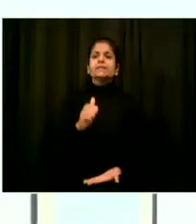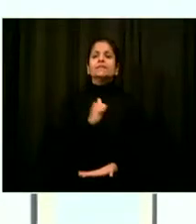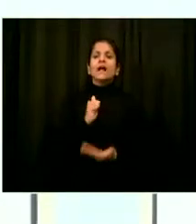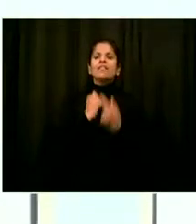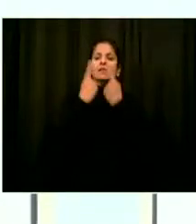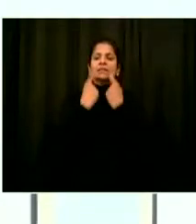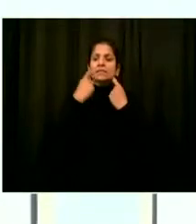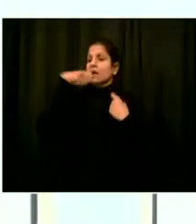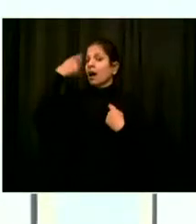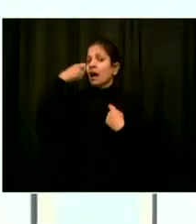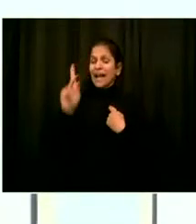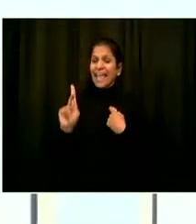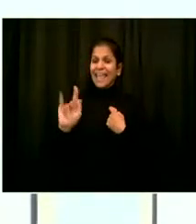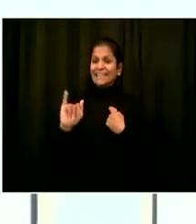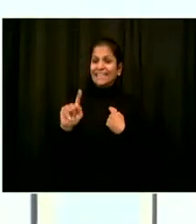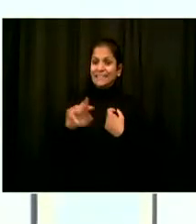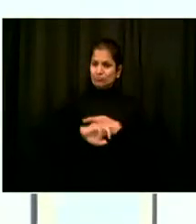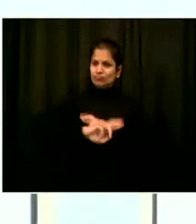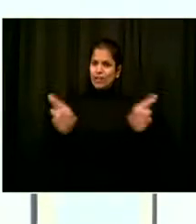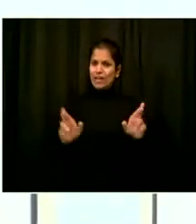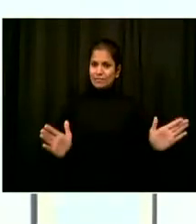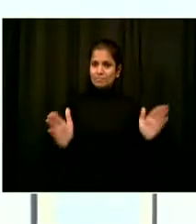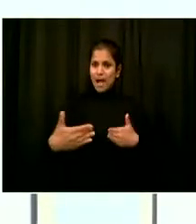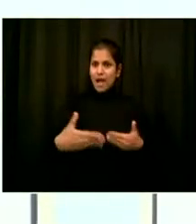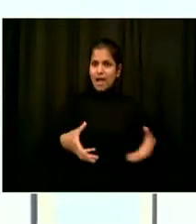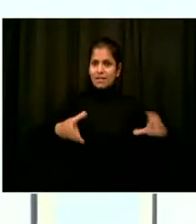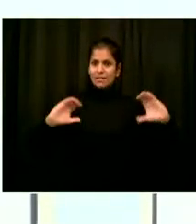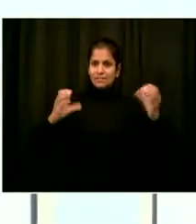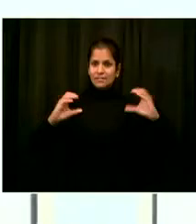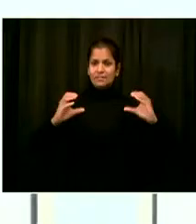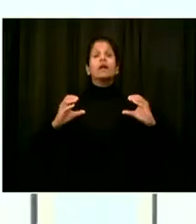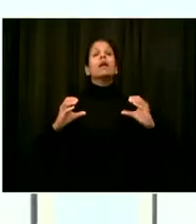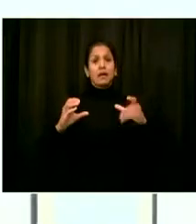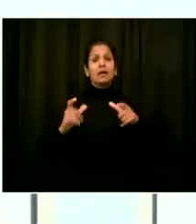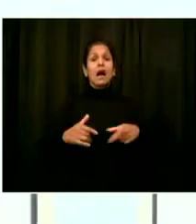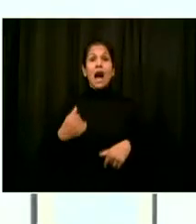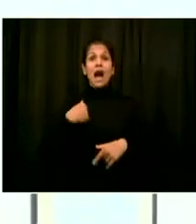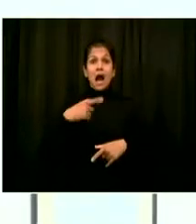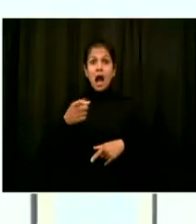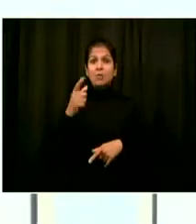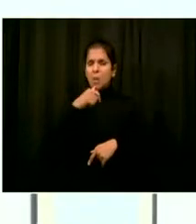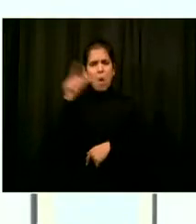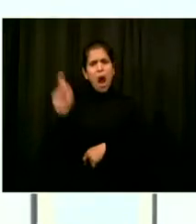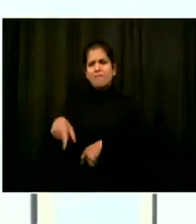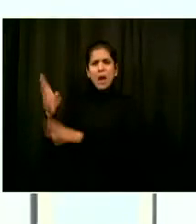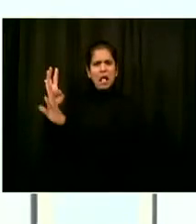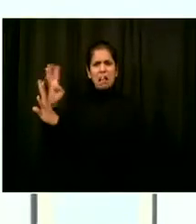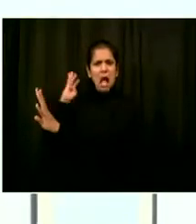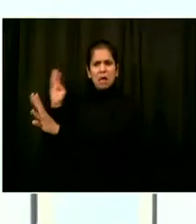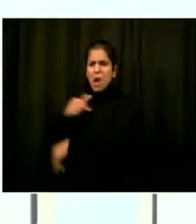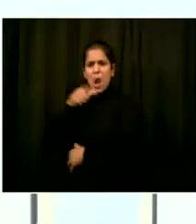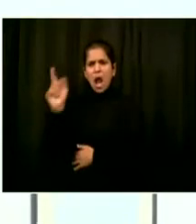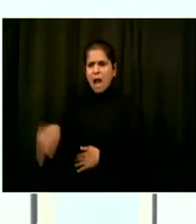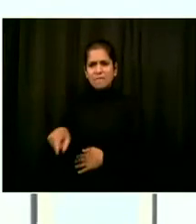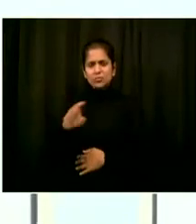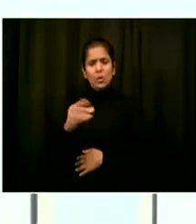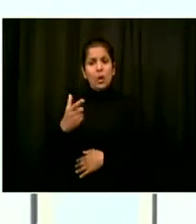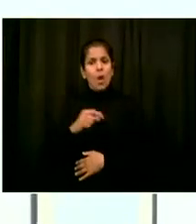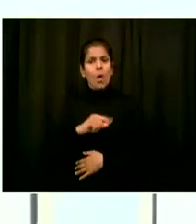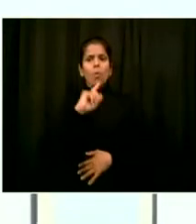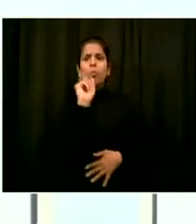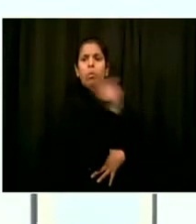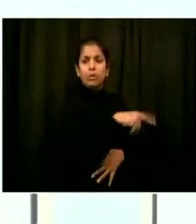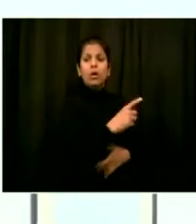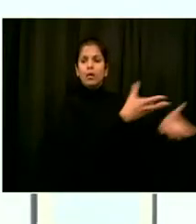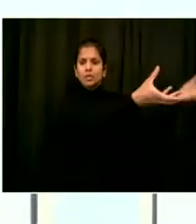perform uh the swab on their own uh drop it off um to deant you know some of the people who are waiting there um we